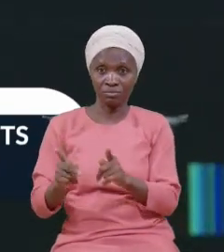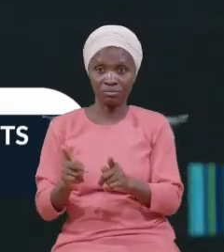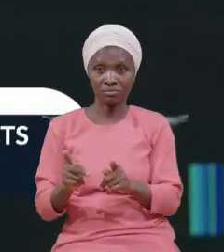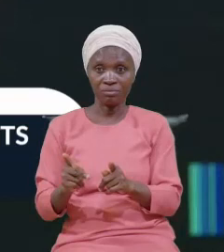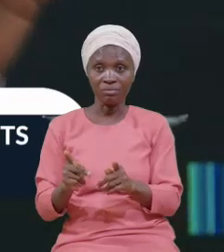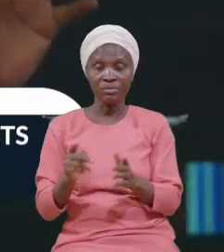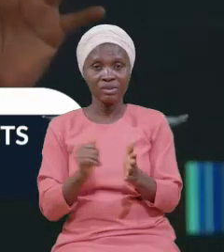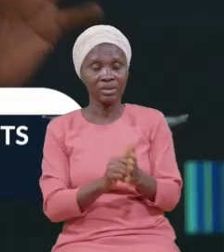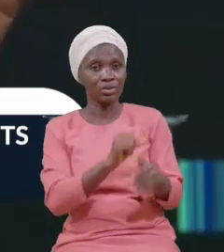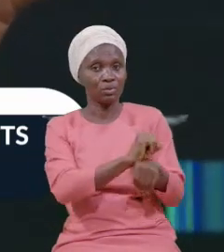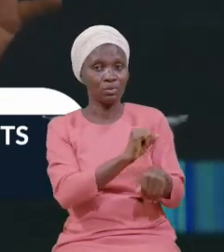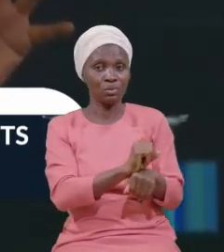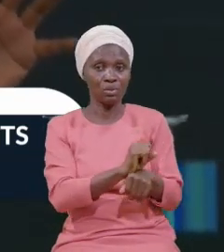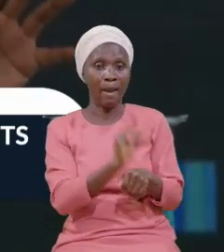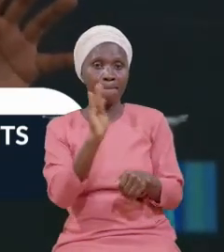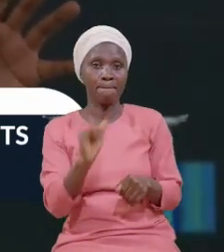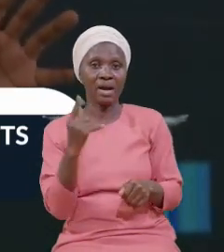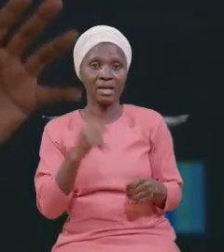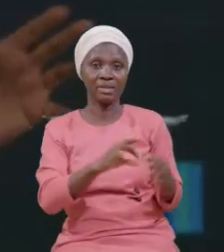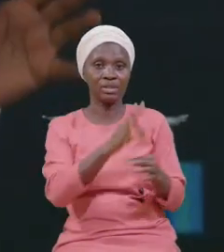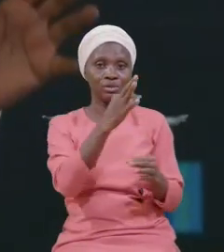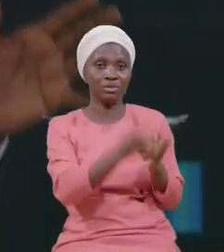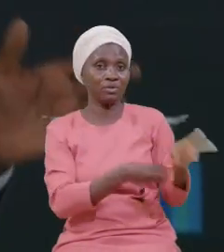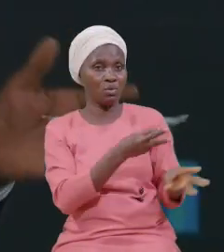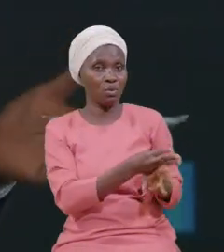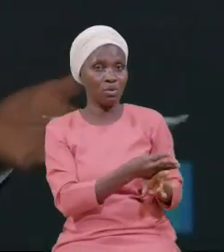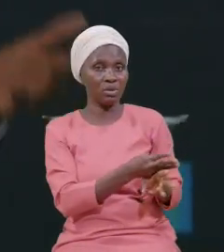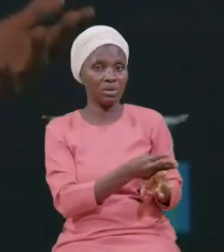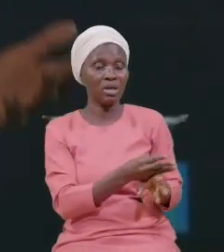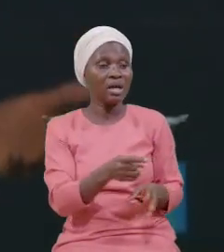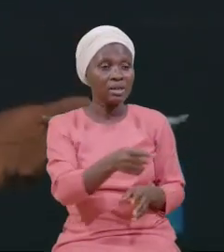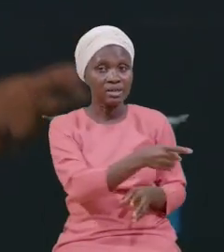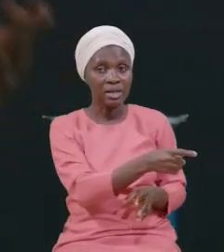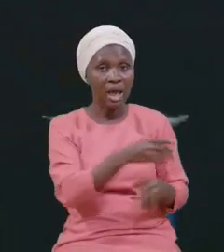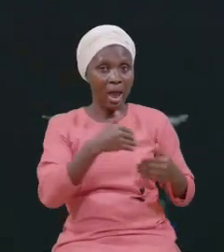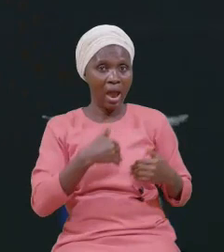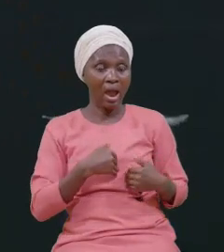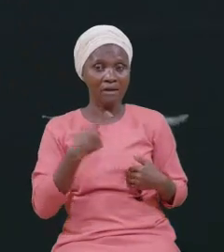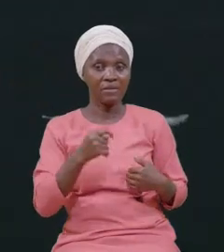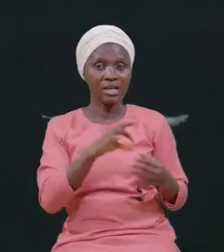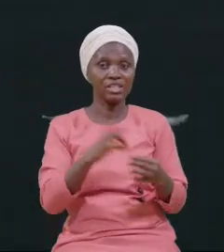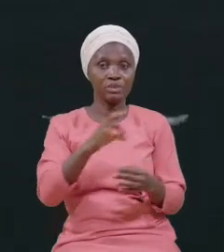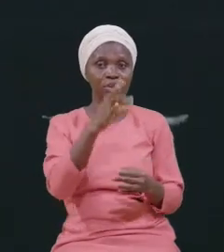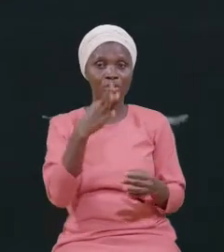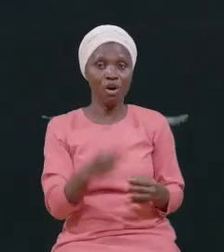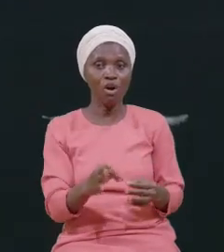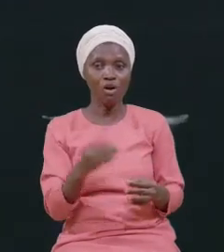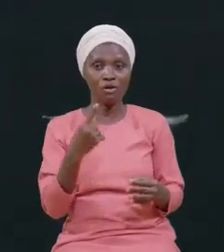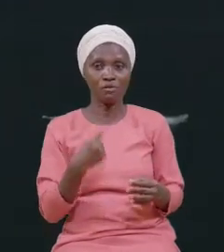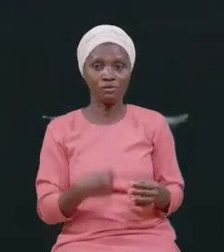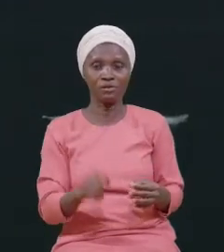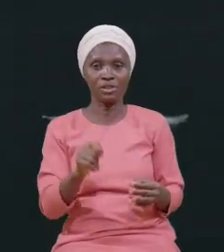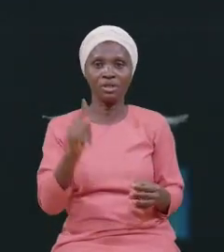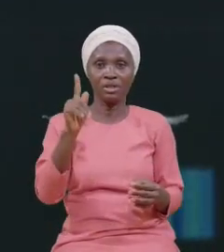operate by the spirit of the world, they have the spirit of the tyrant, and